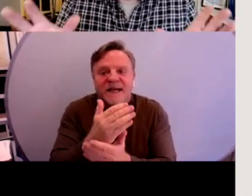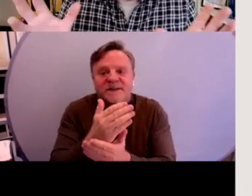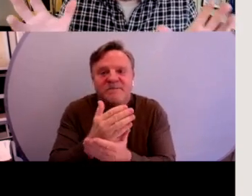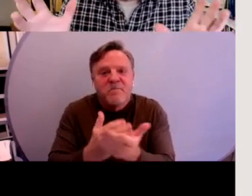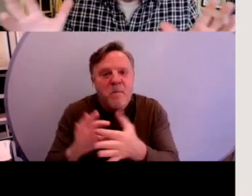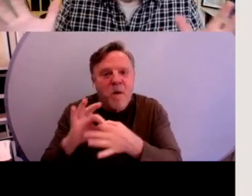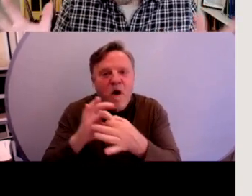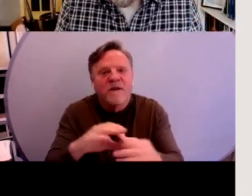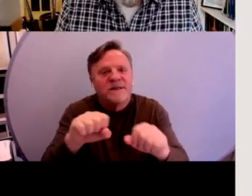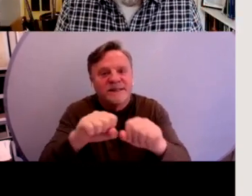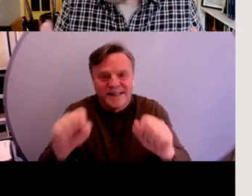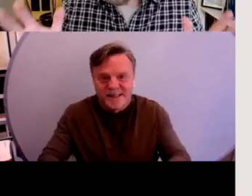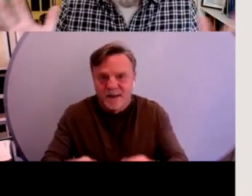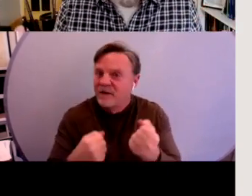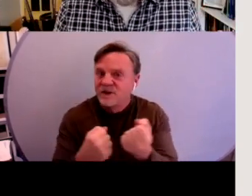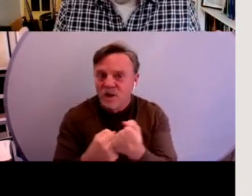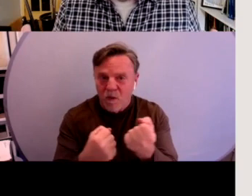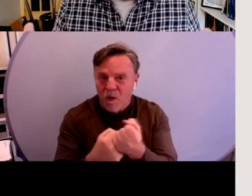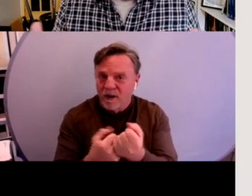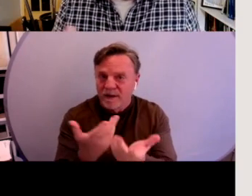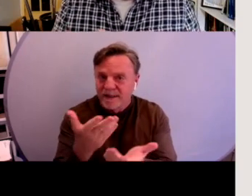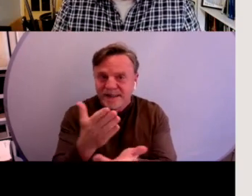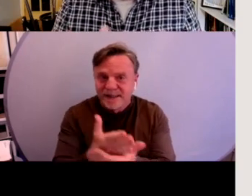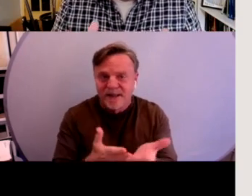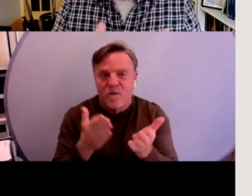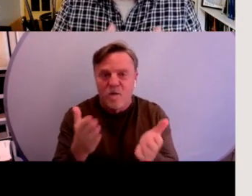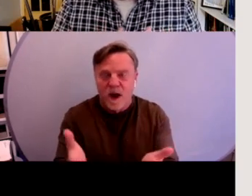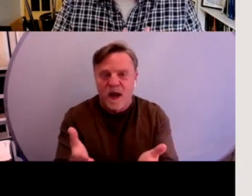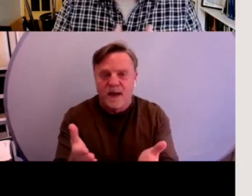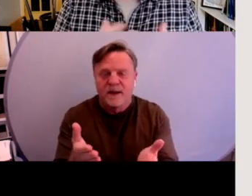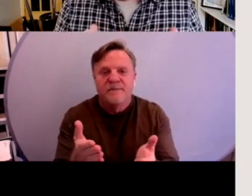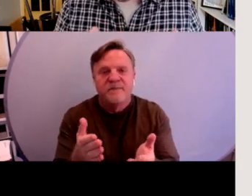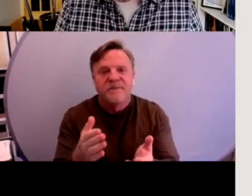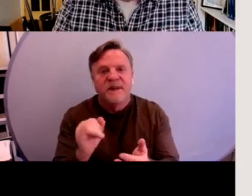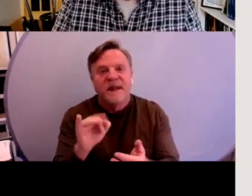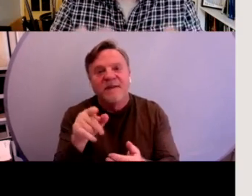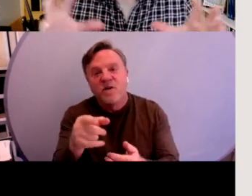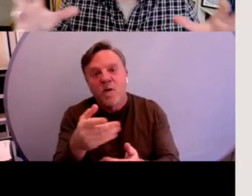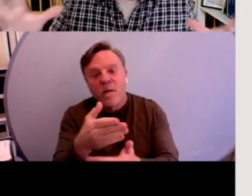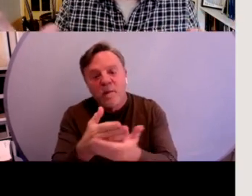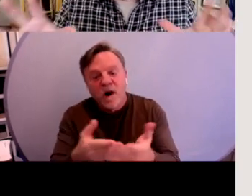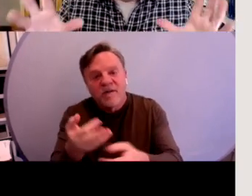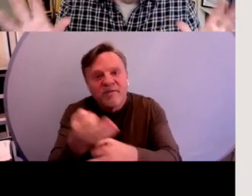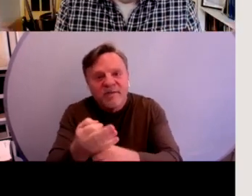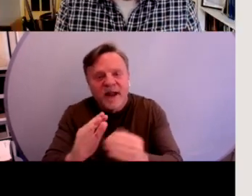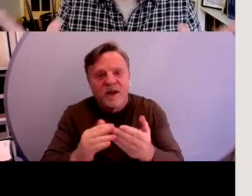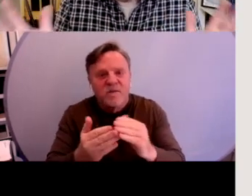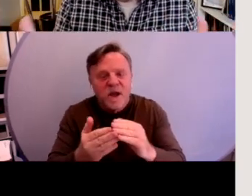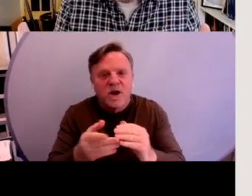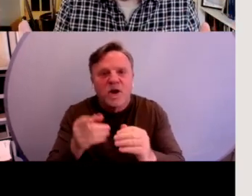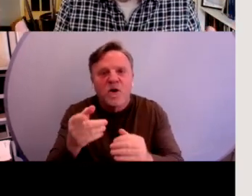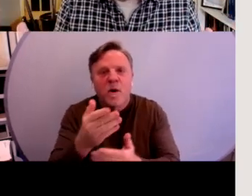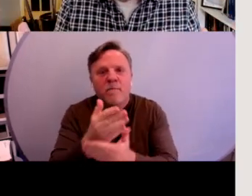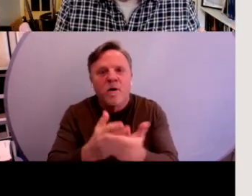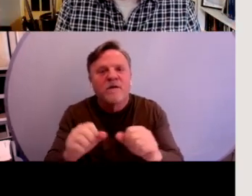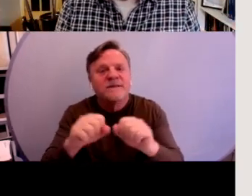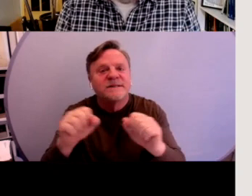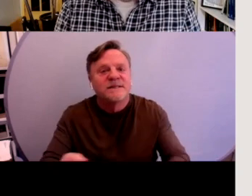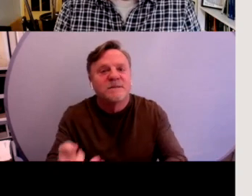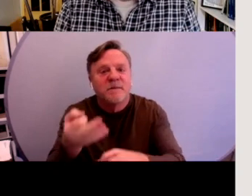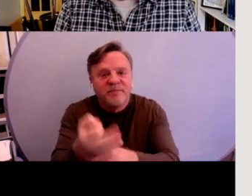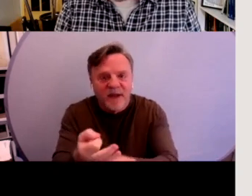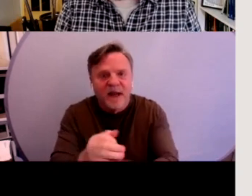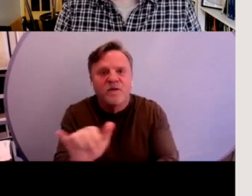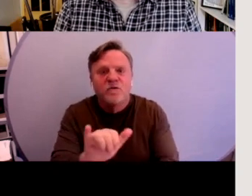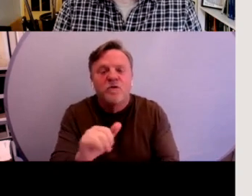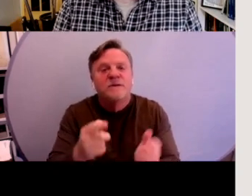system of support in some way. If you're a part of a faith community, you're part of a system of faith as well. And